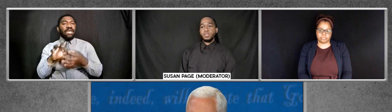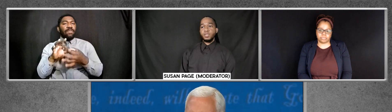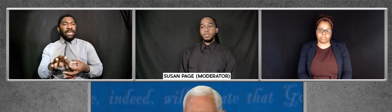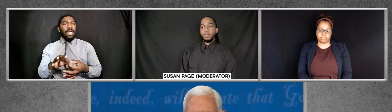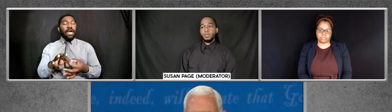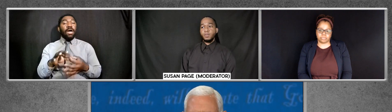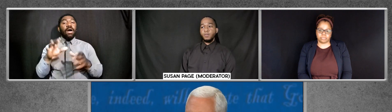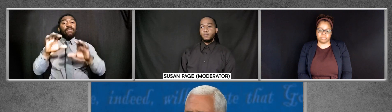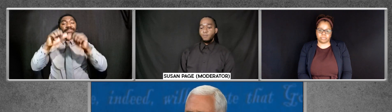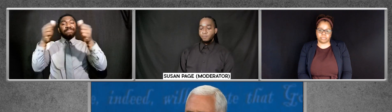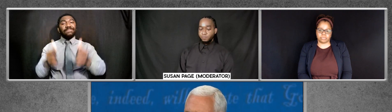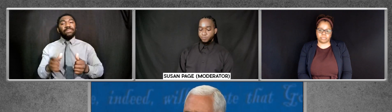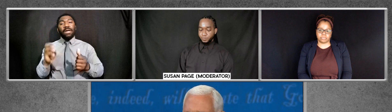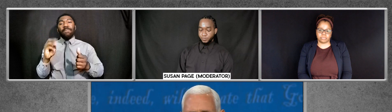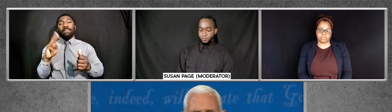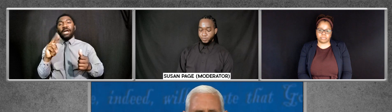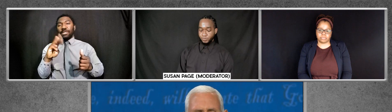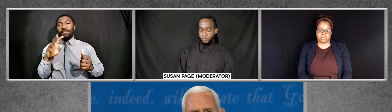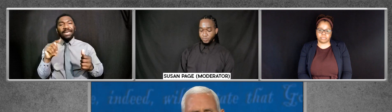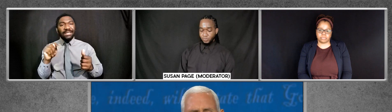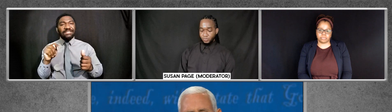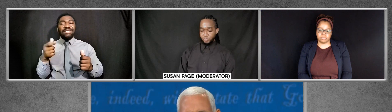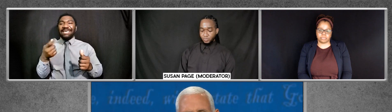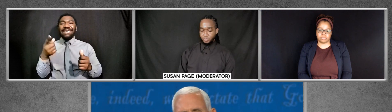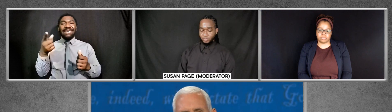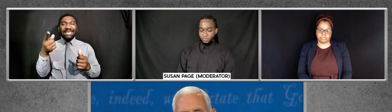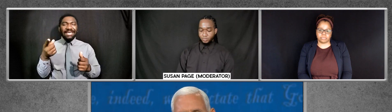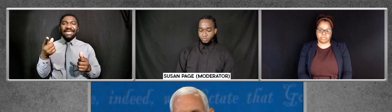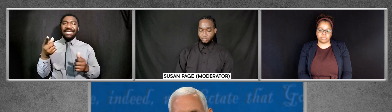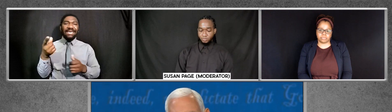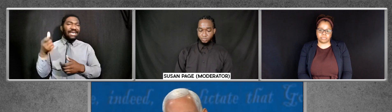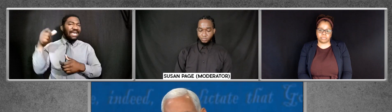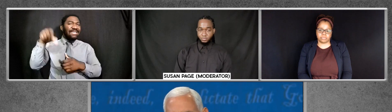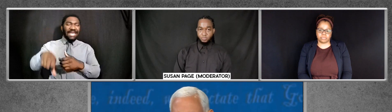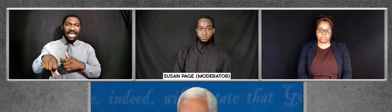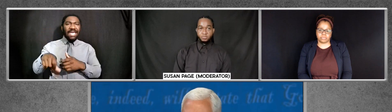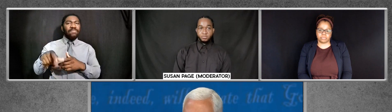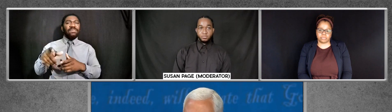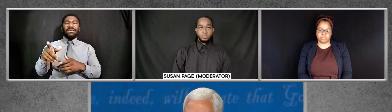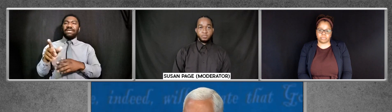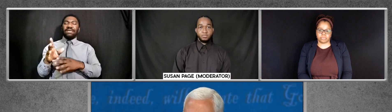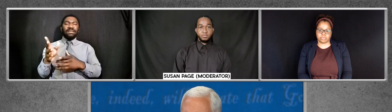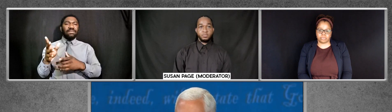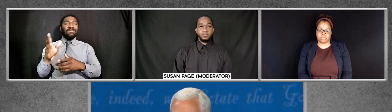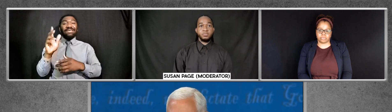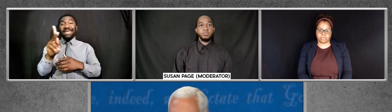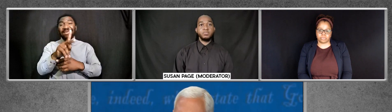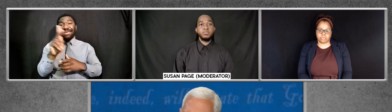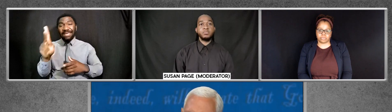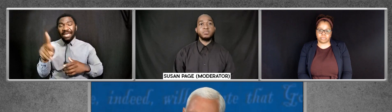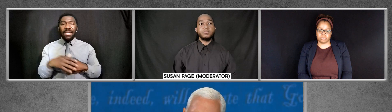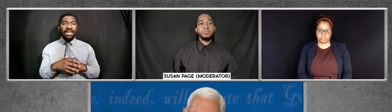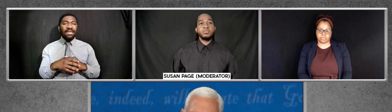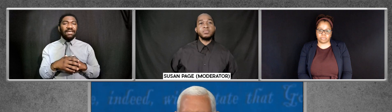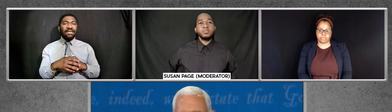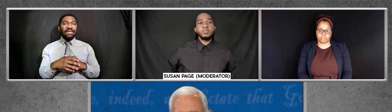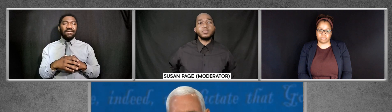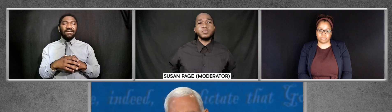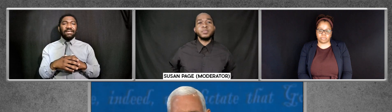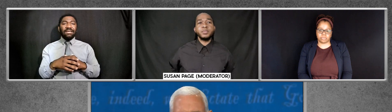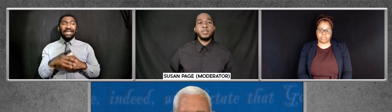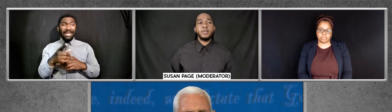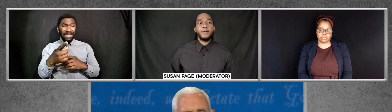the KKK, neo-Nazis, and white supremacists, and has done so repeatedly. You're concerned that he doesn't